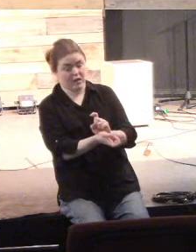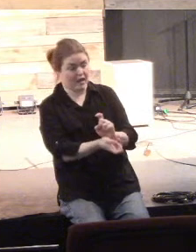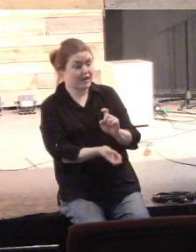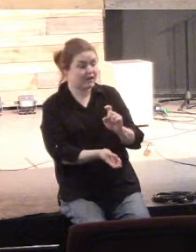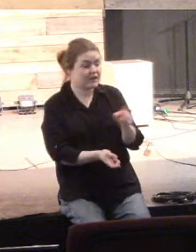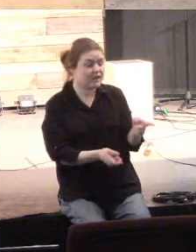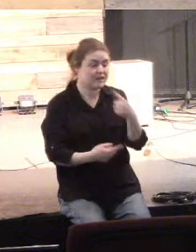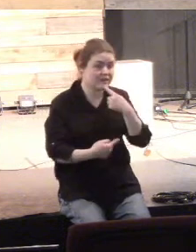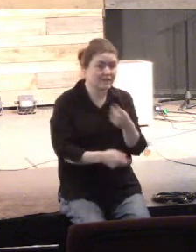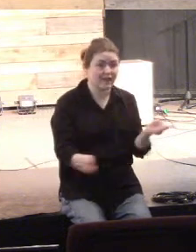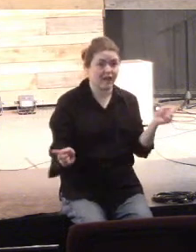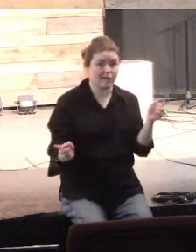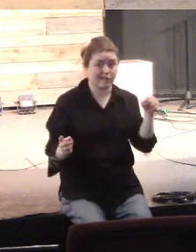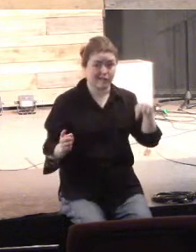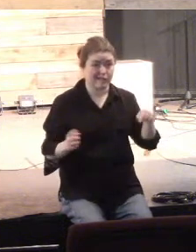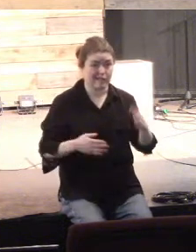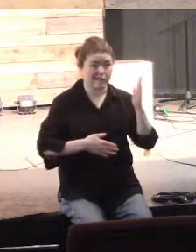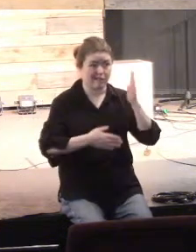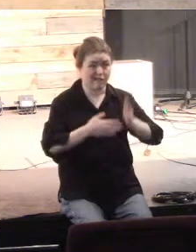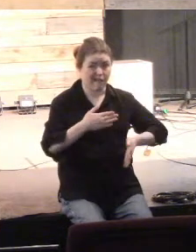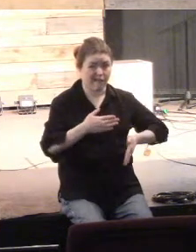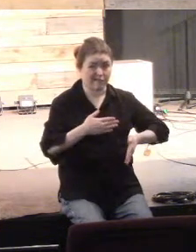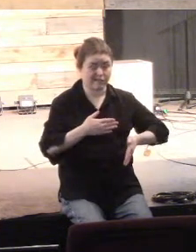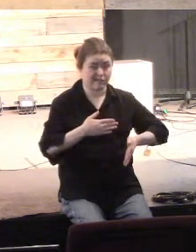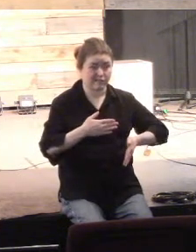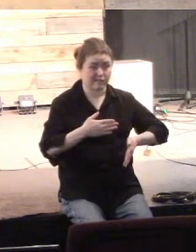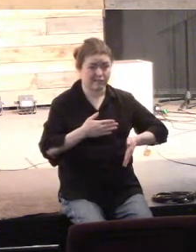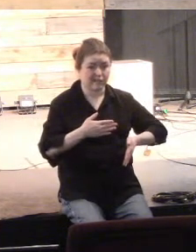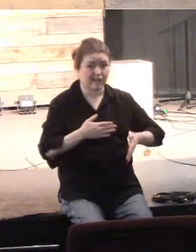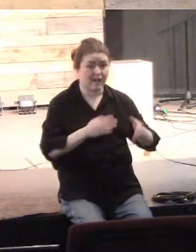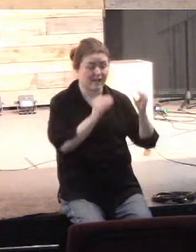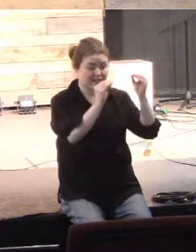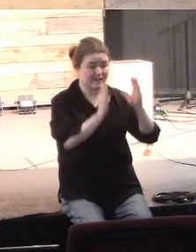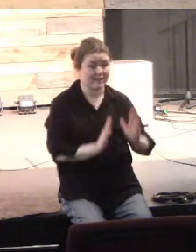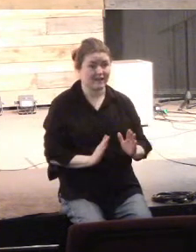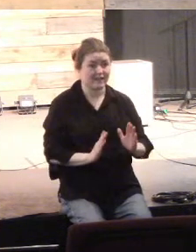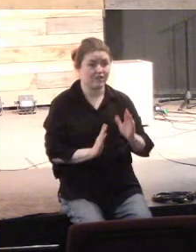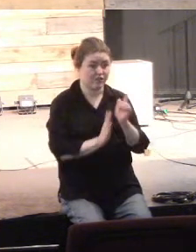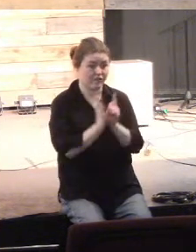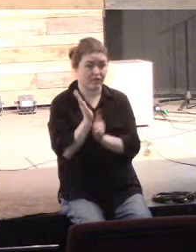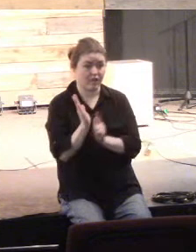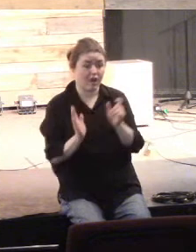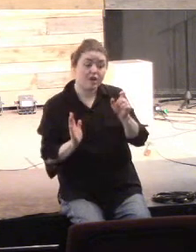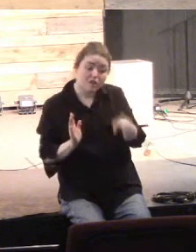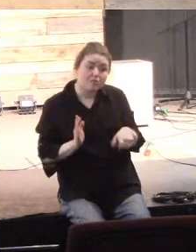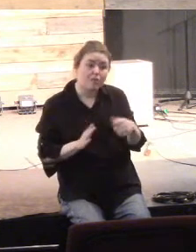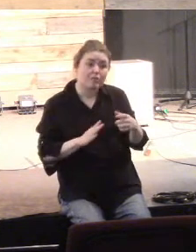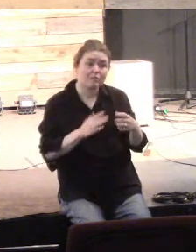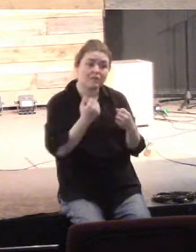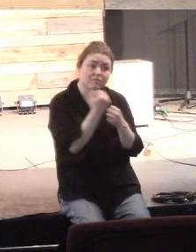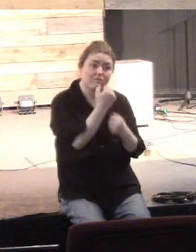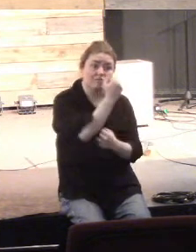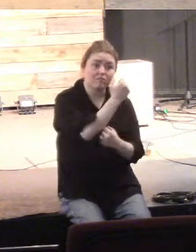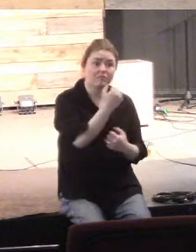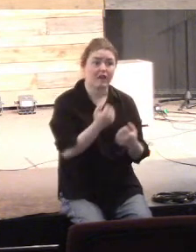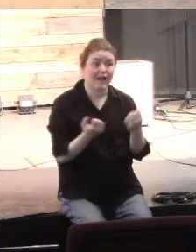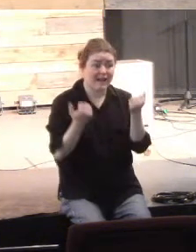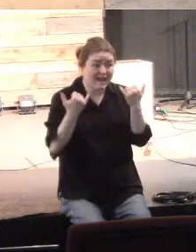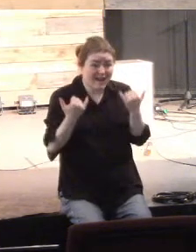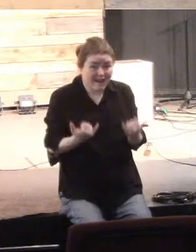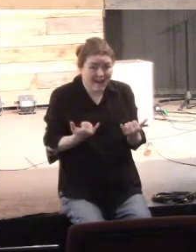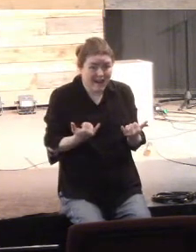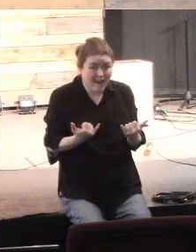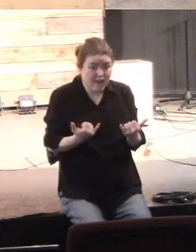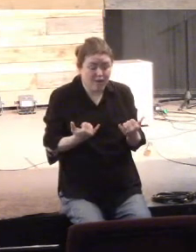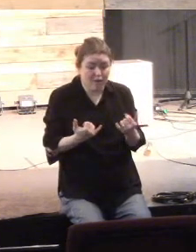is the end. The teachers who are supposed to be upholding the law have now perverted it to the point where it's stealing from